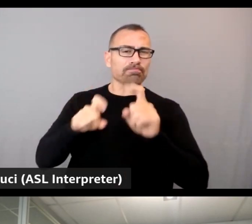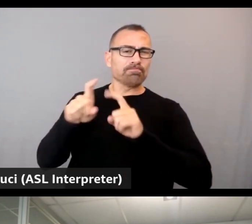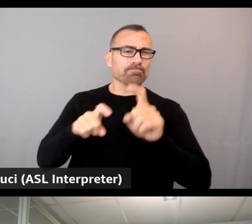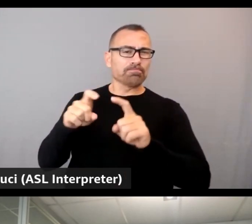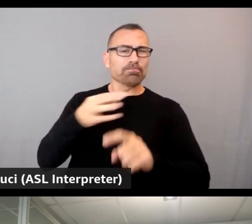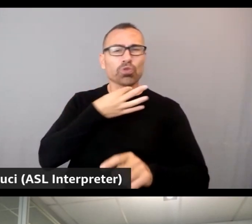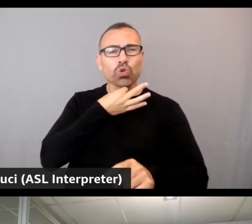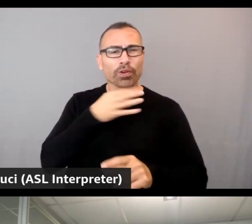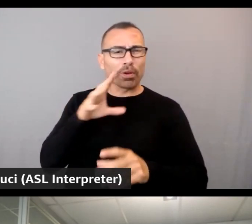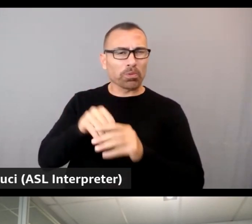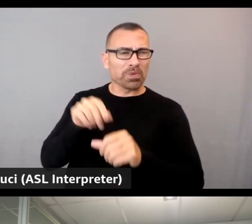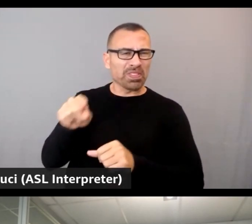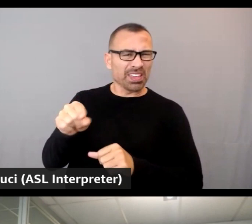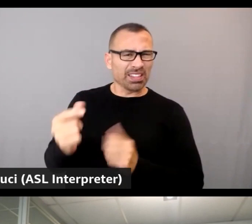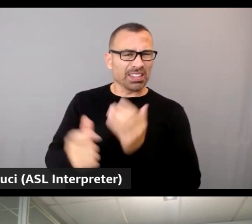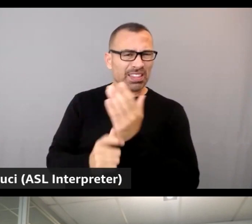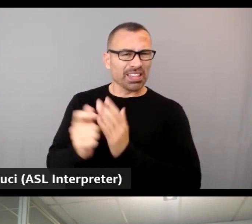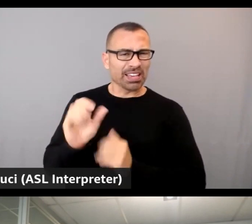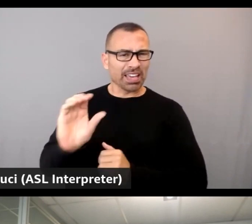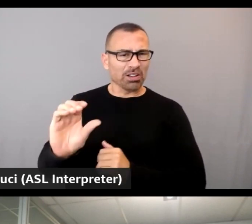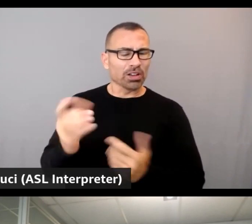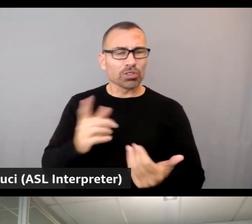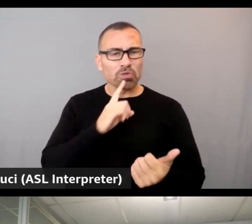in terms of who uses it.